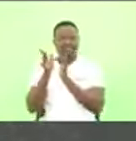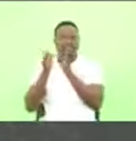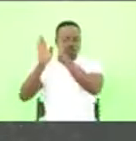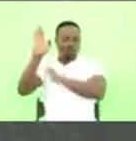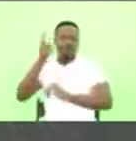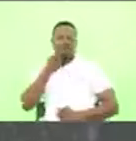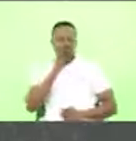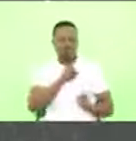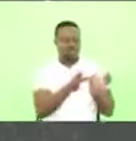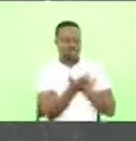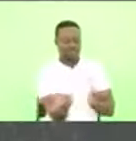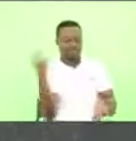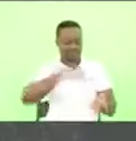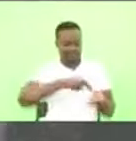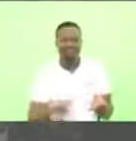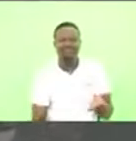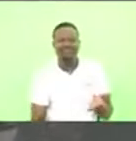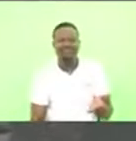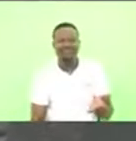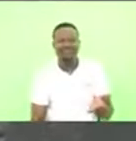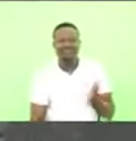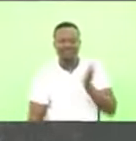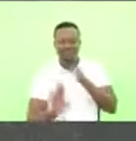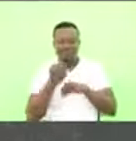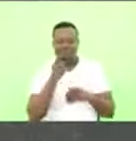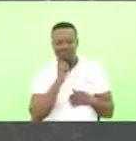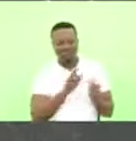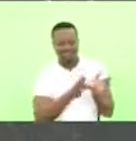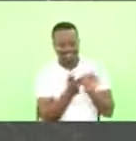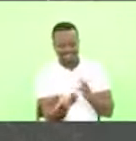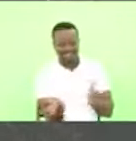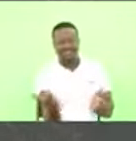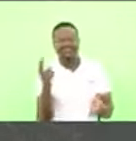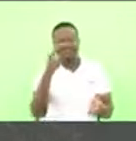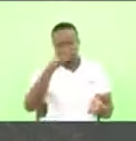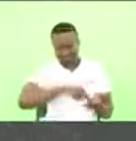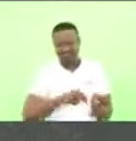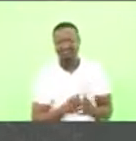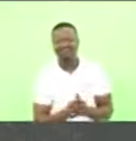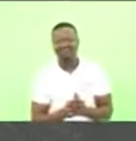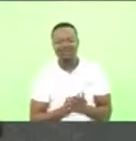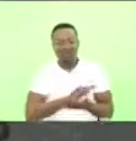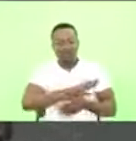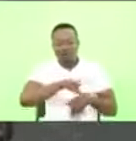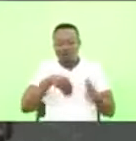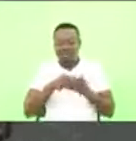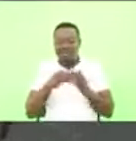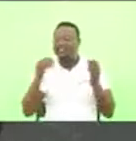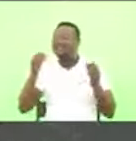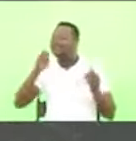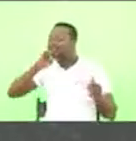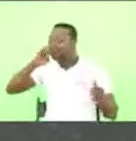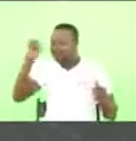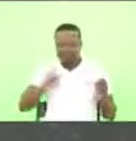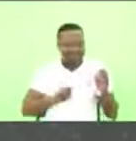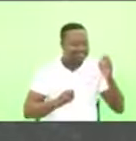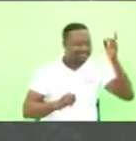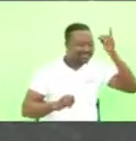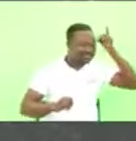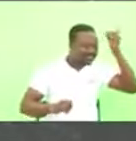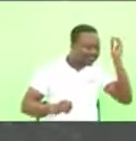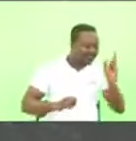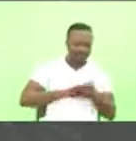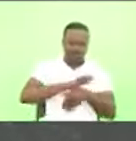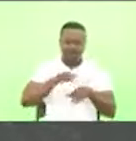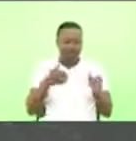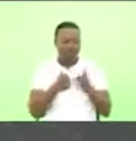dead. God raised him from the dead. All the forces of darkness didn't want him to